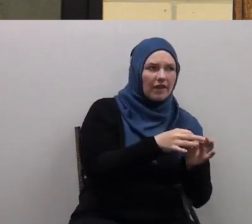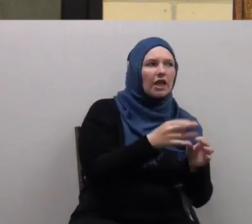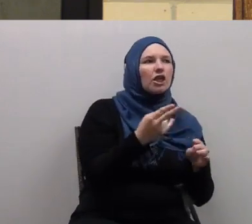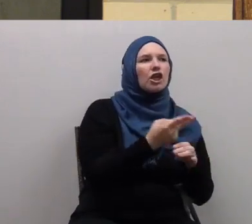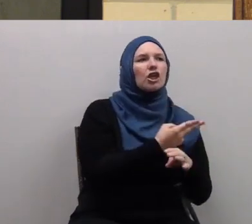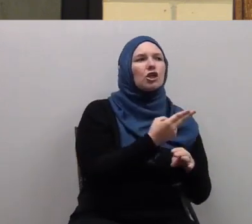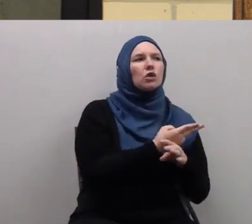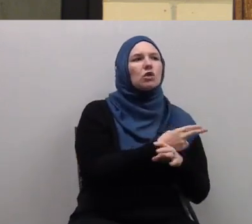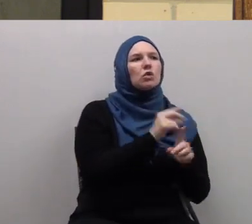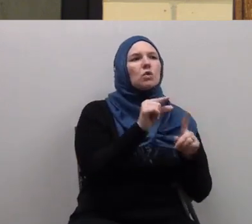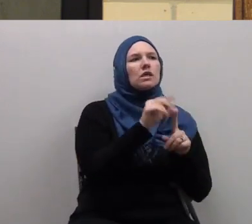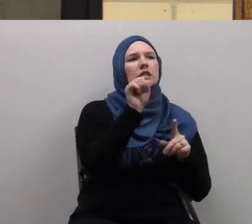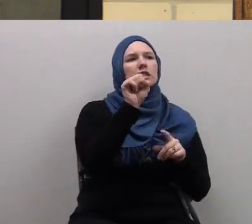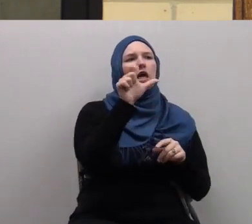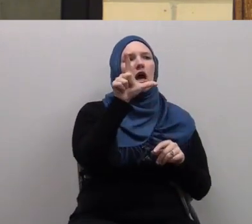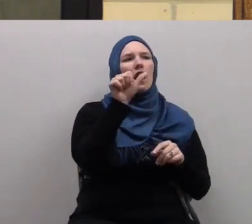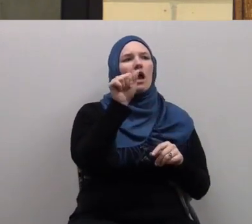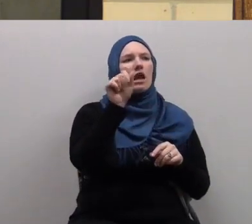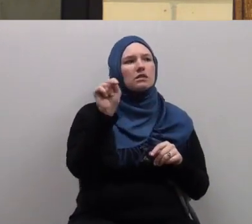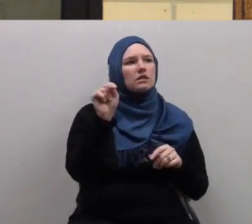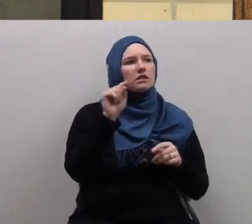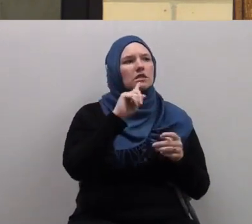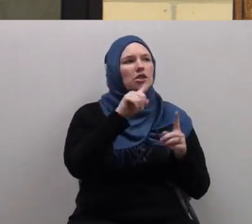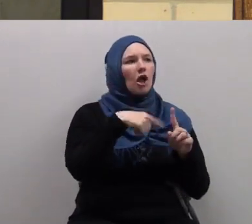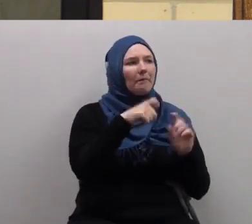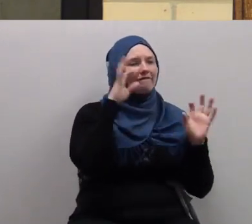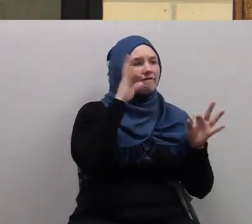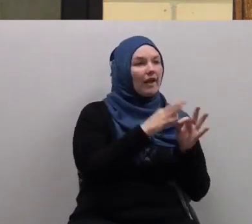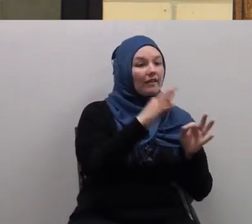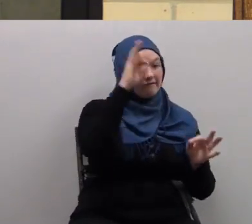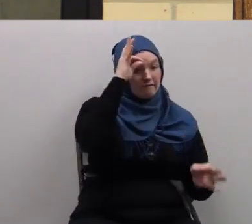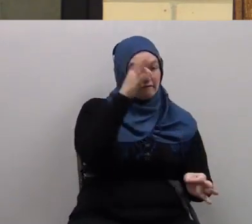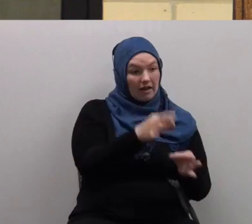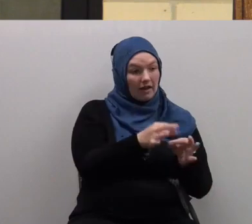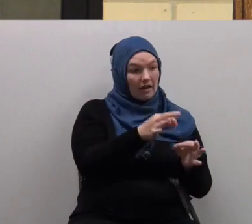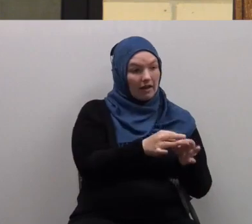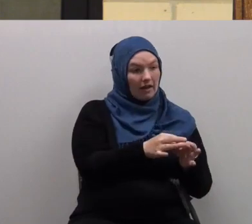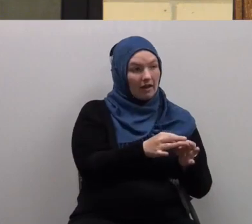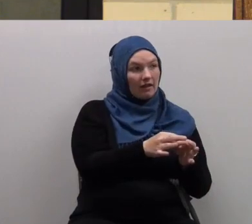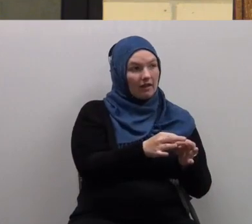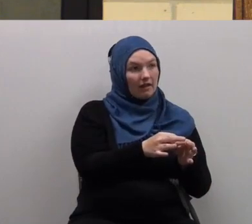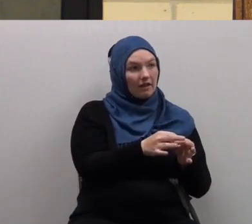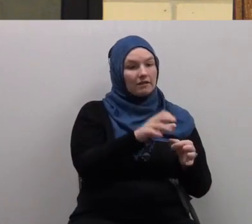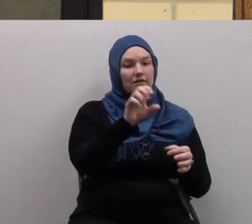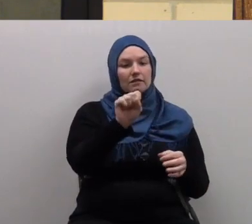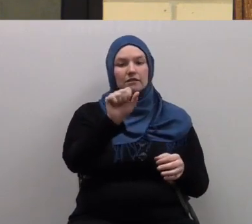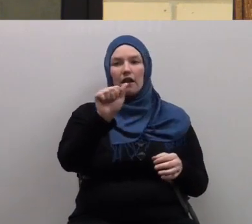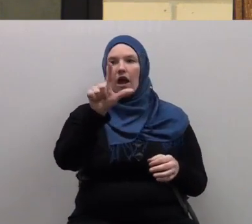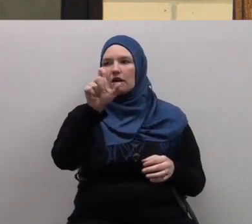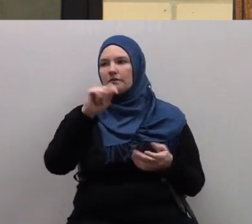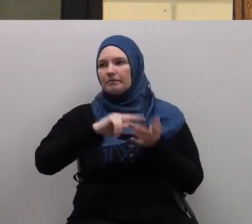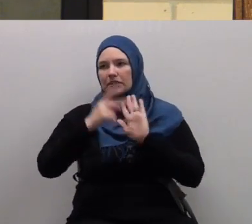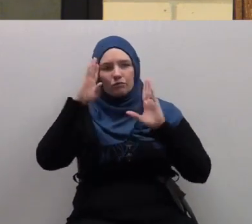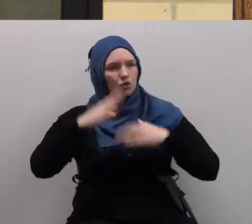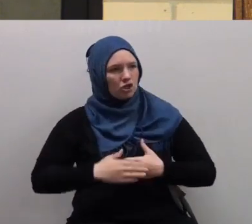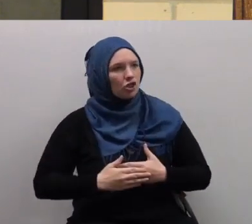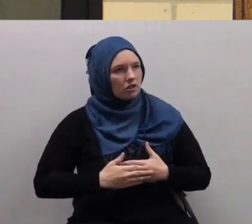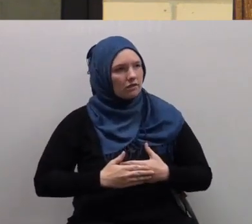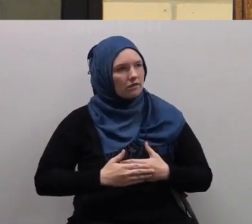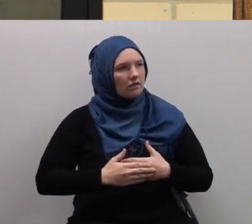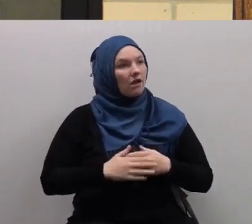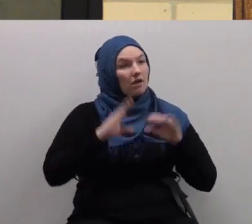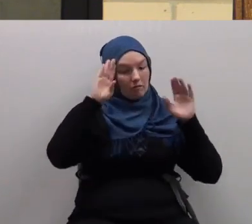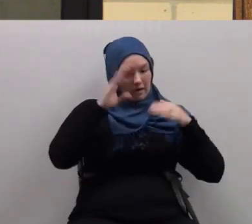word salah to highlight faith, because salah has always been the most important,